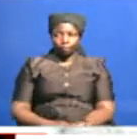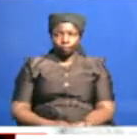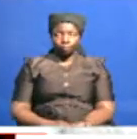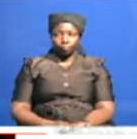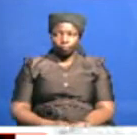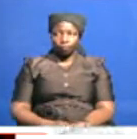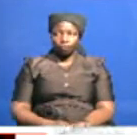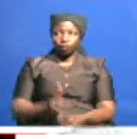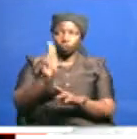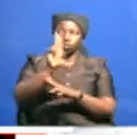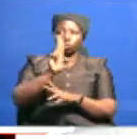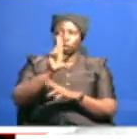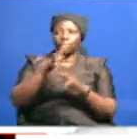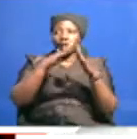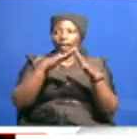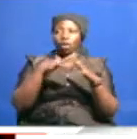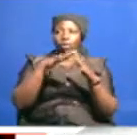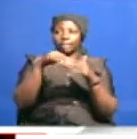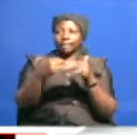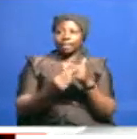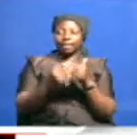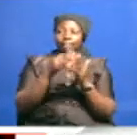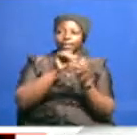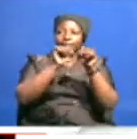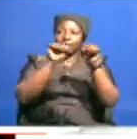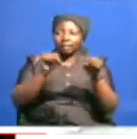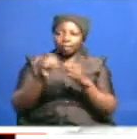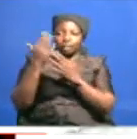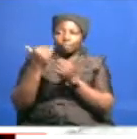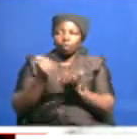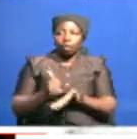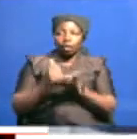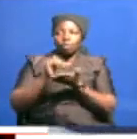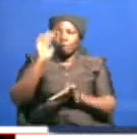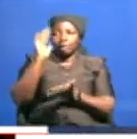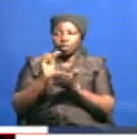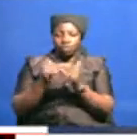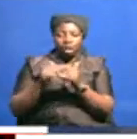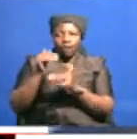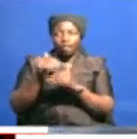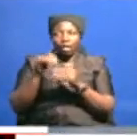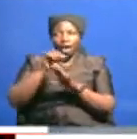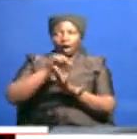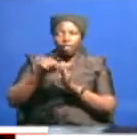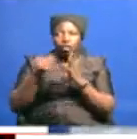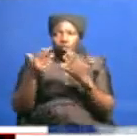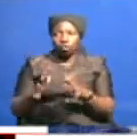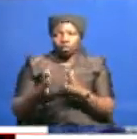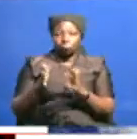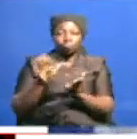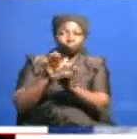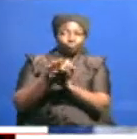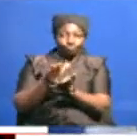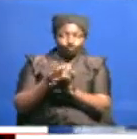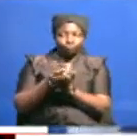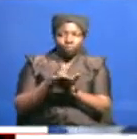Adoption and uptake of the warehouse receipt system is expected to aid in the reduction of post-harvest losses by enhancing storage, aggregation and post-harvest